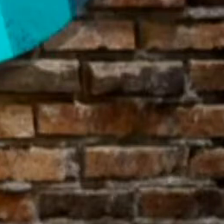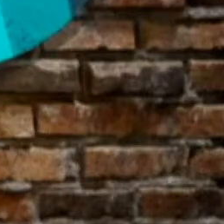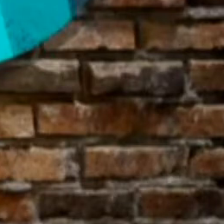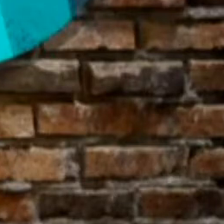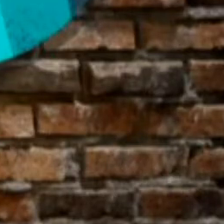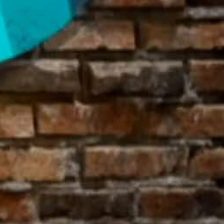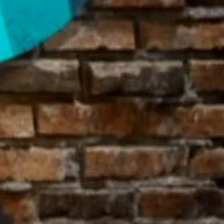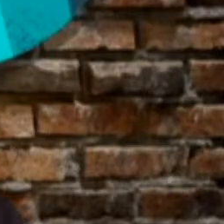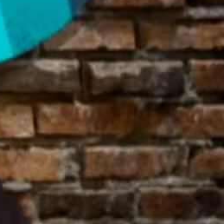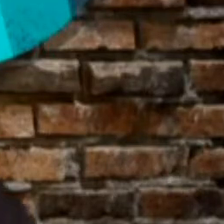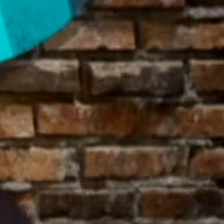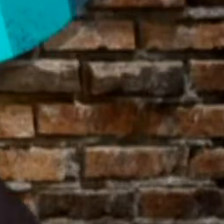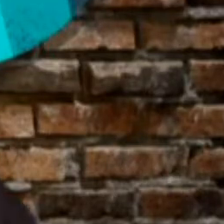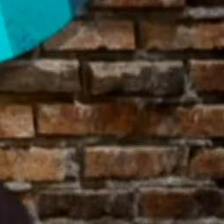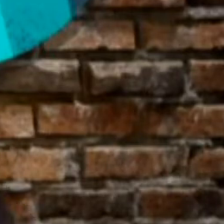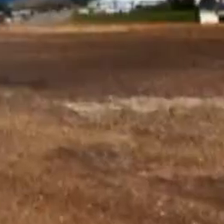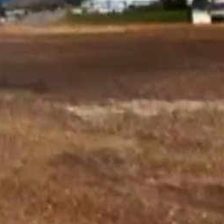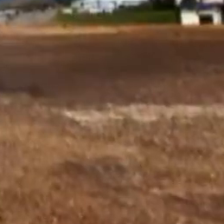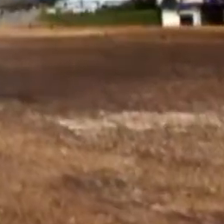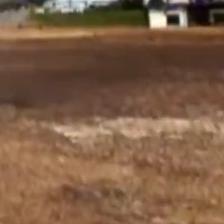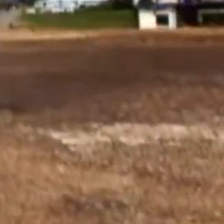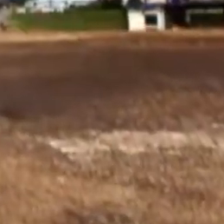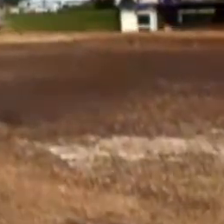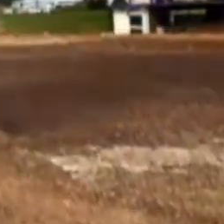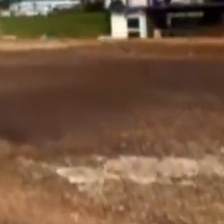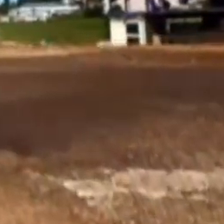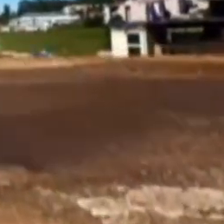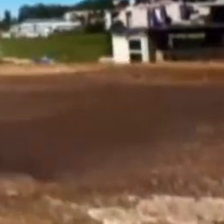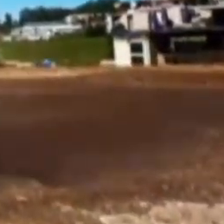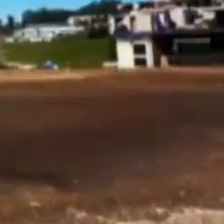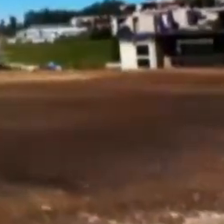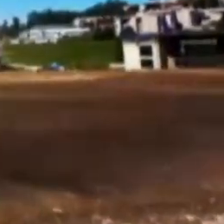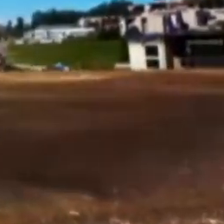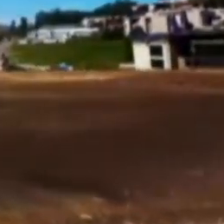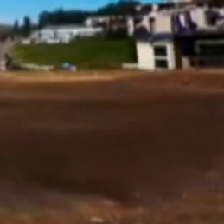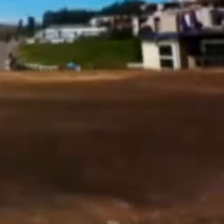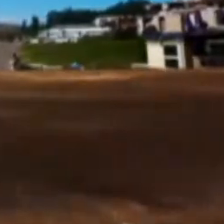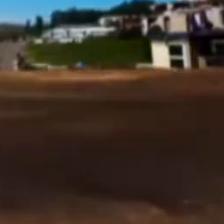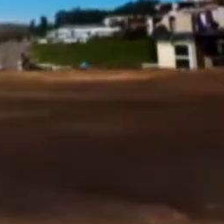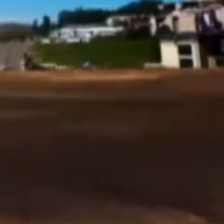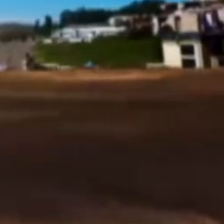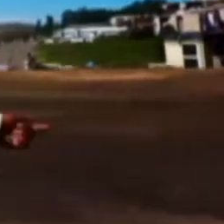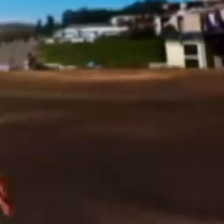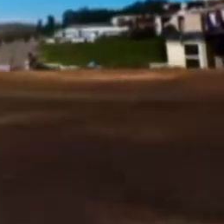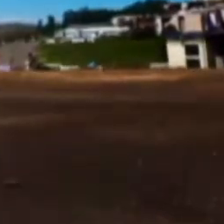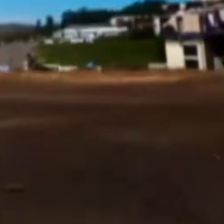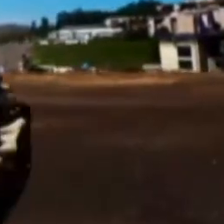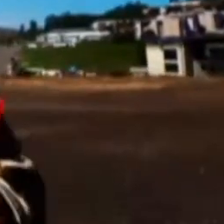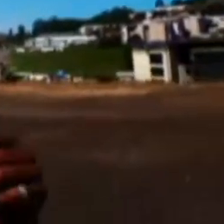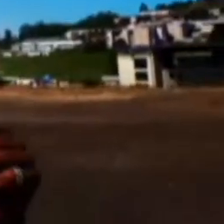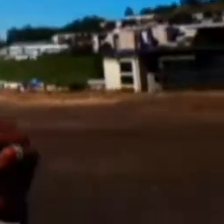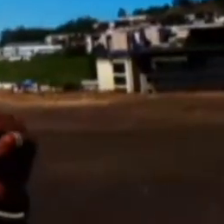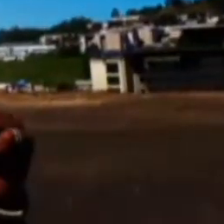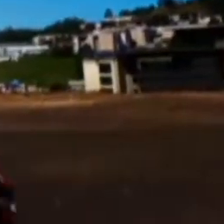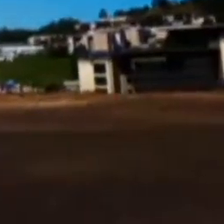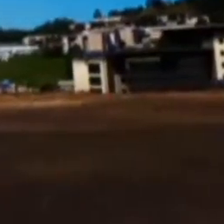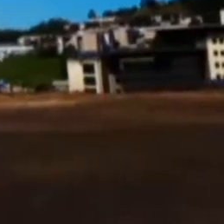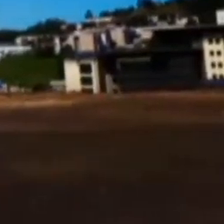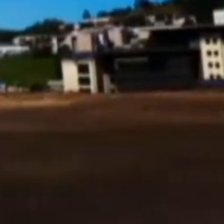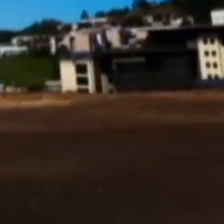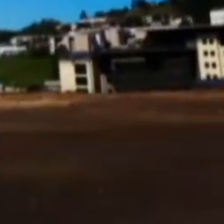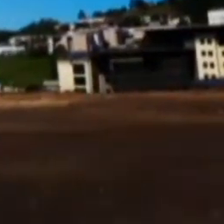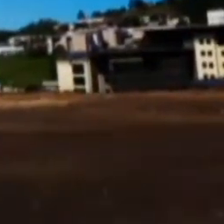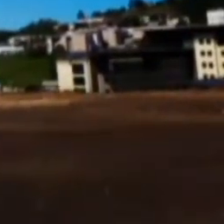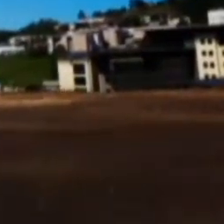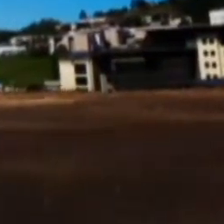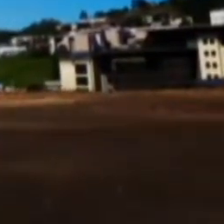mouth, but not with your hands, cause you do not know who you gonna touch or what you have touched before all of that. Avoid meeting up with too many people for your